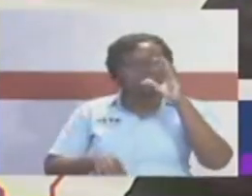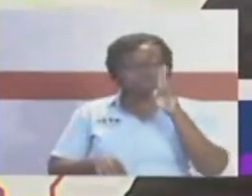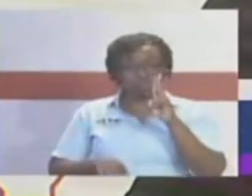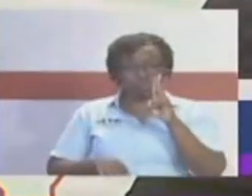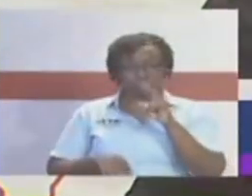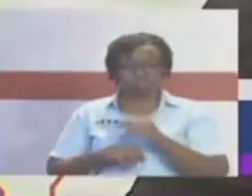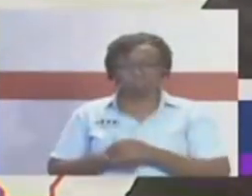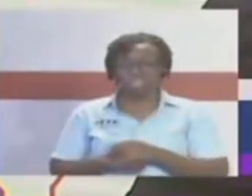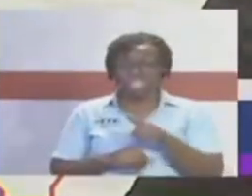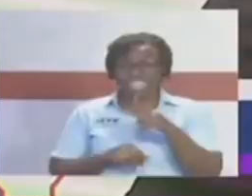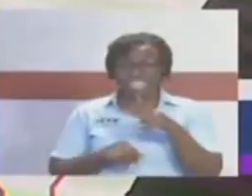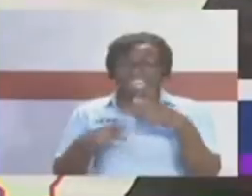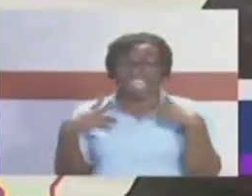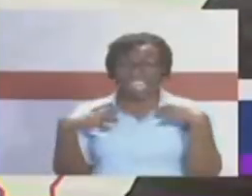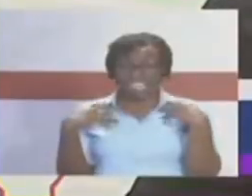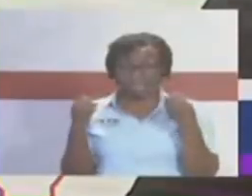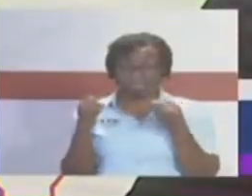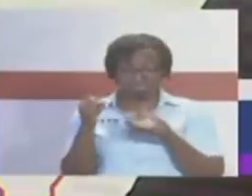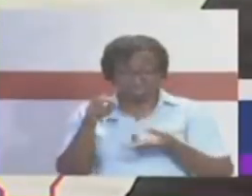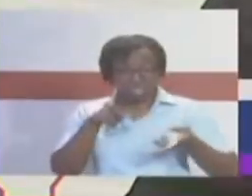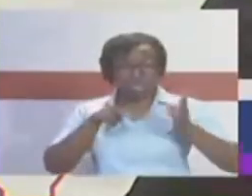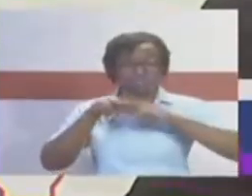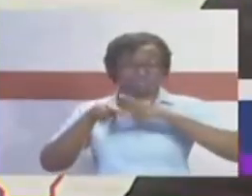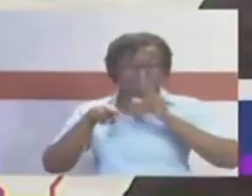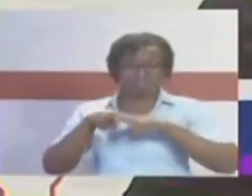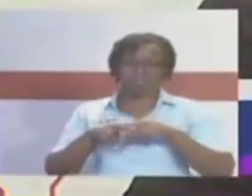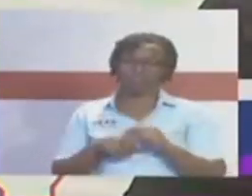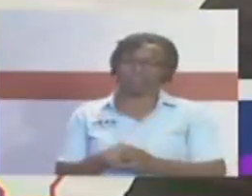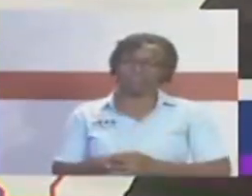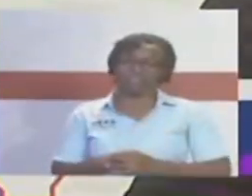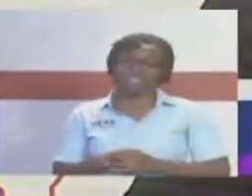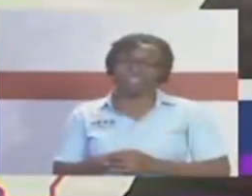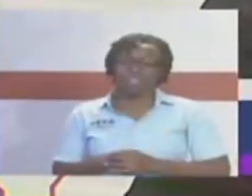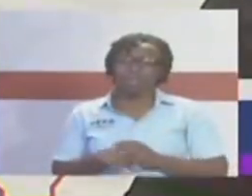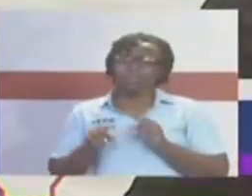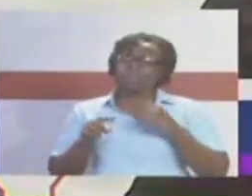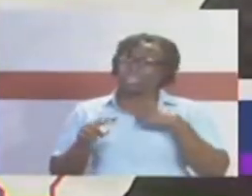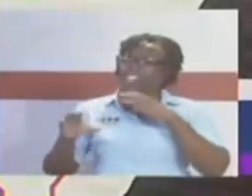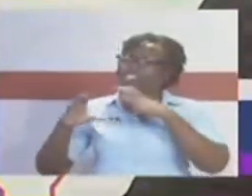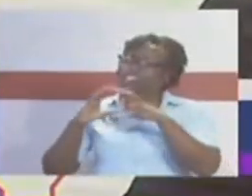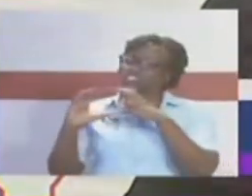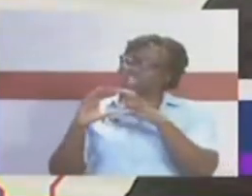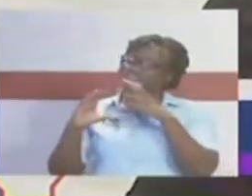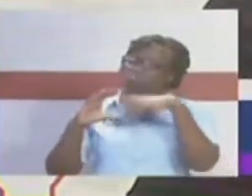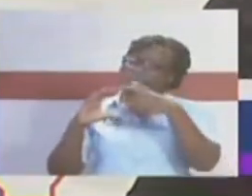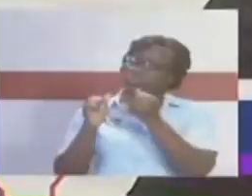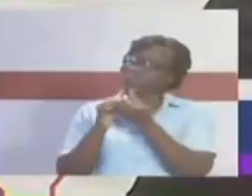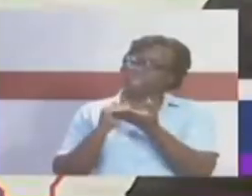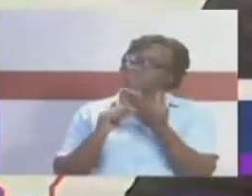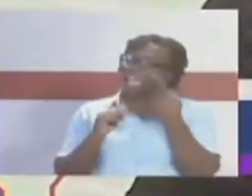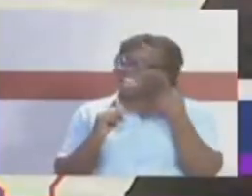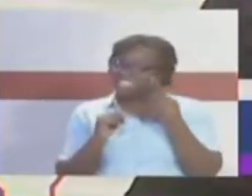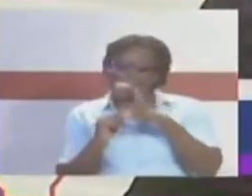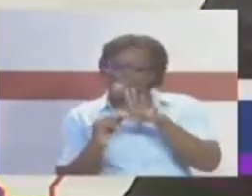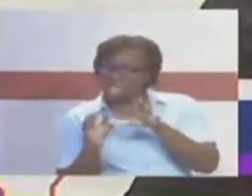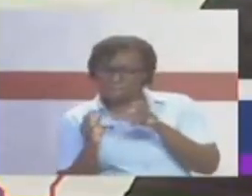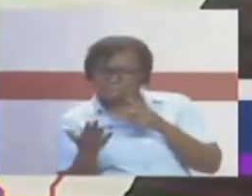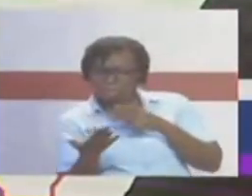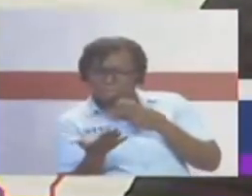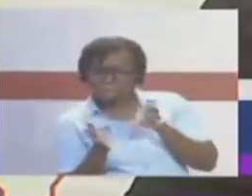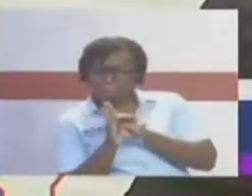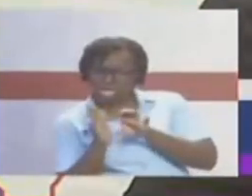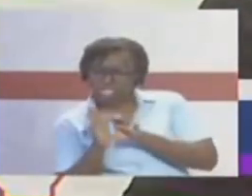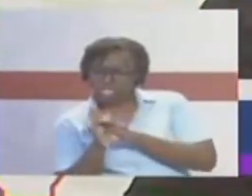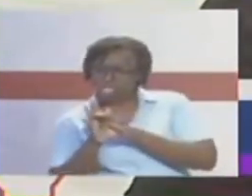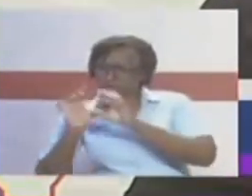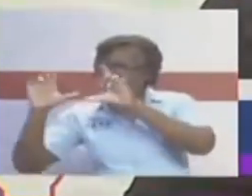improved after focused and immediate intervention was given. While chatting with him, I could see the pictures of his family stuck around the